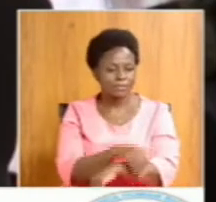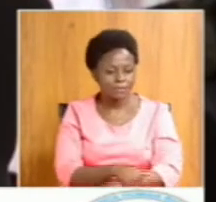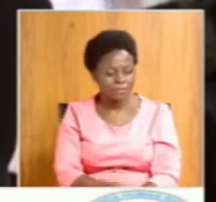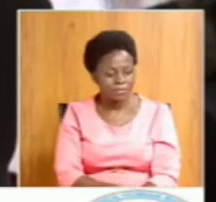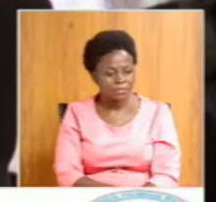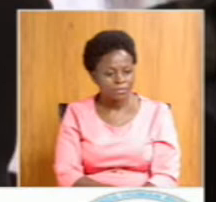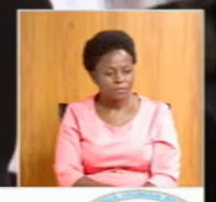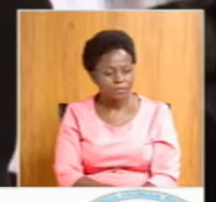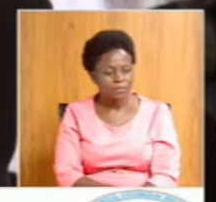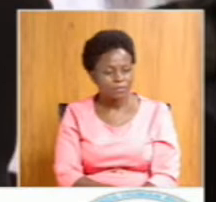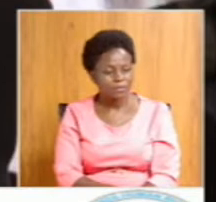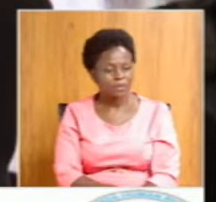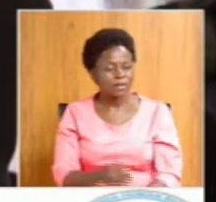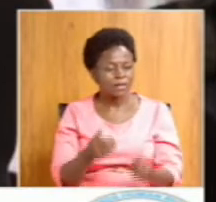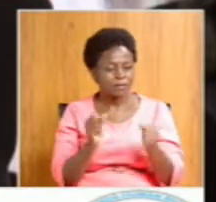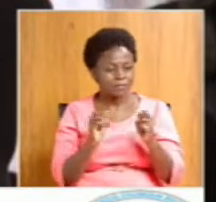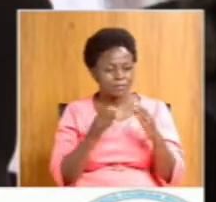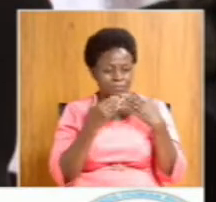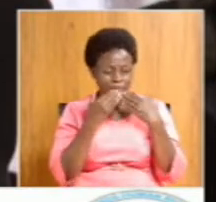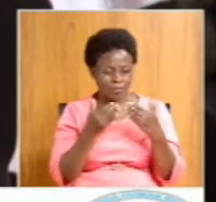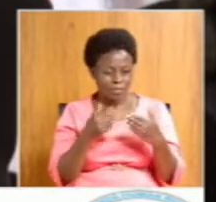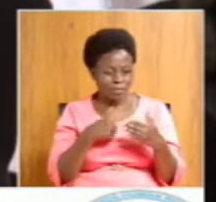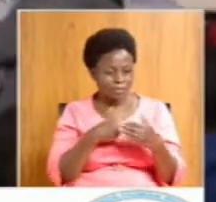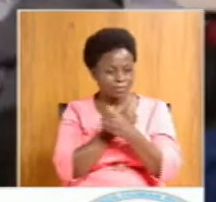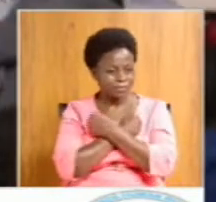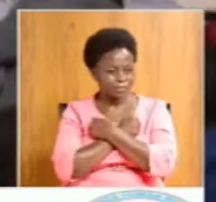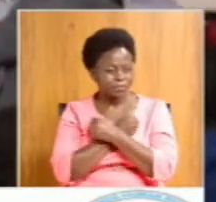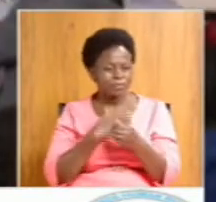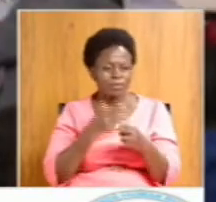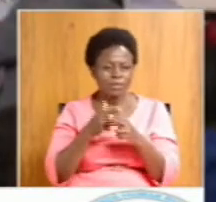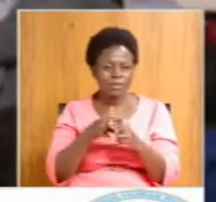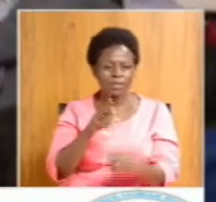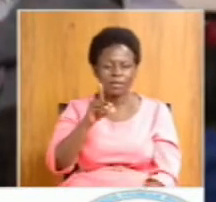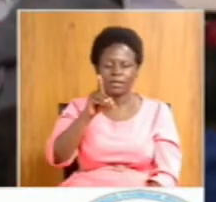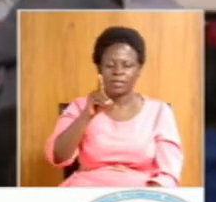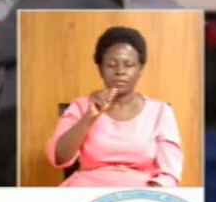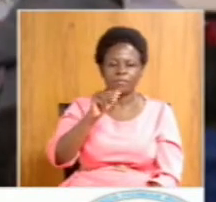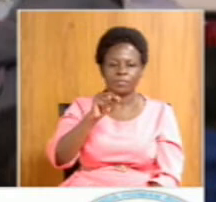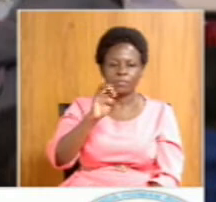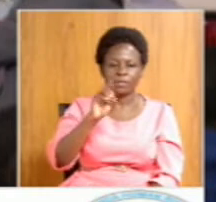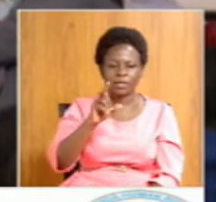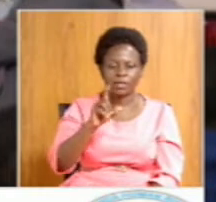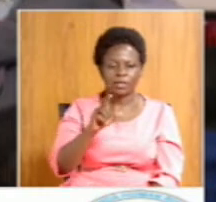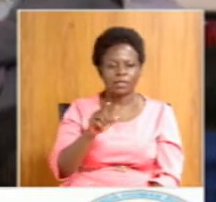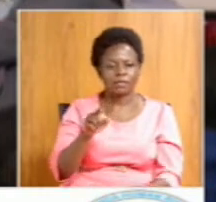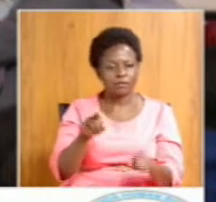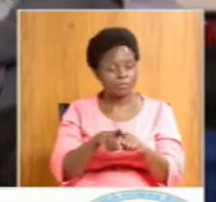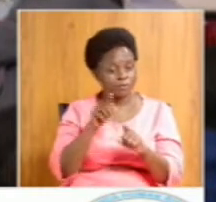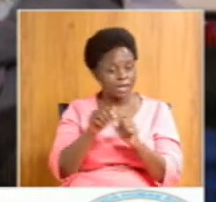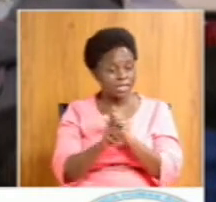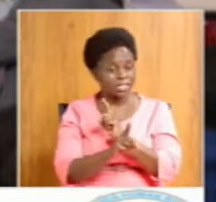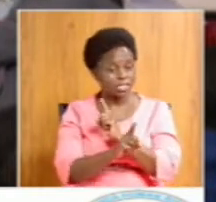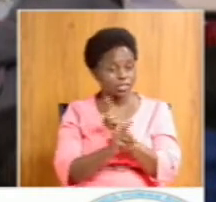Yes, you take. Okay, thank you. I would love to... My name is Daniel Bilopio from Ad Security. We